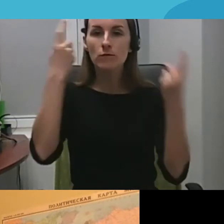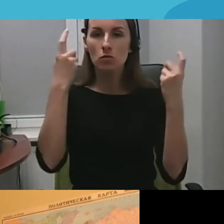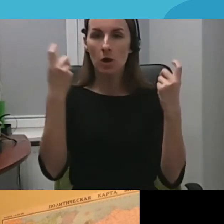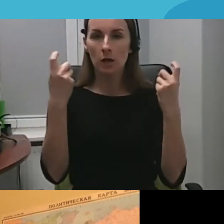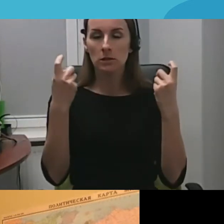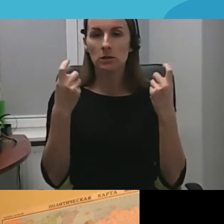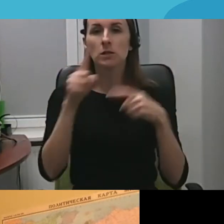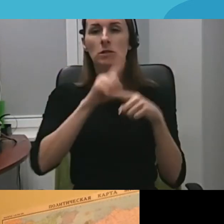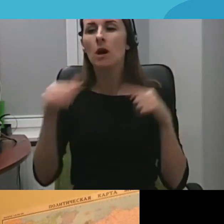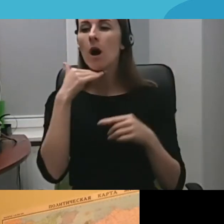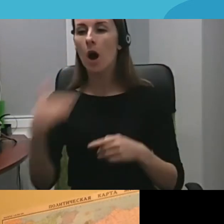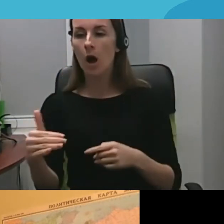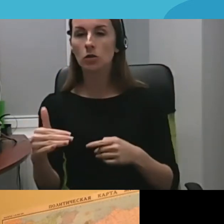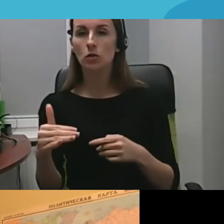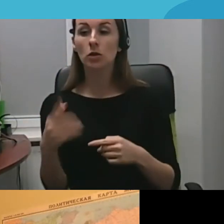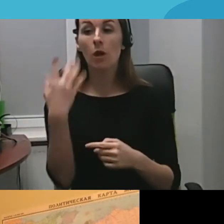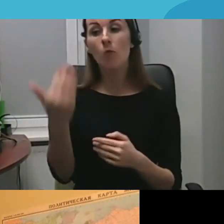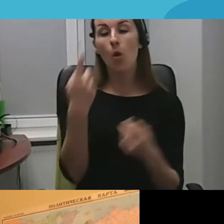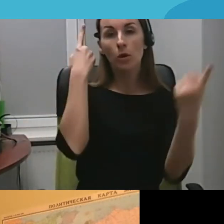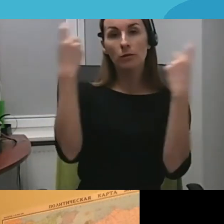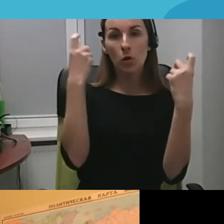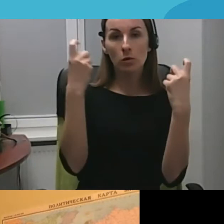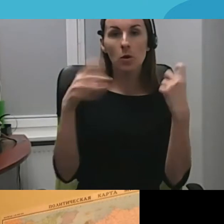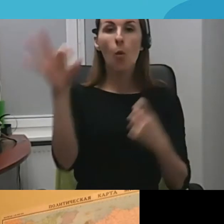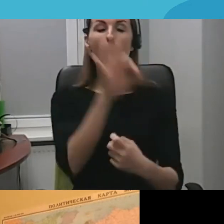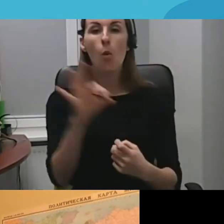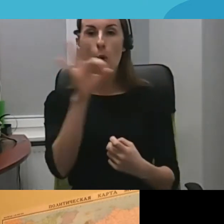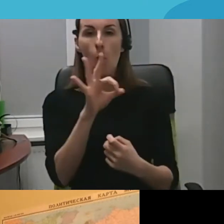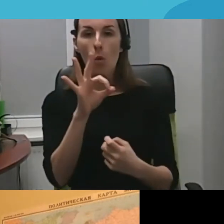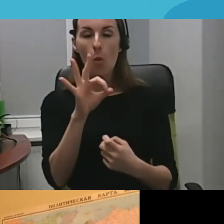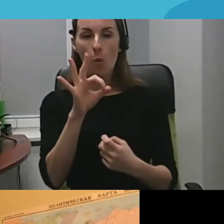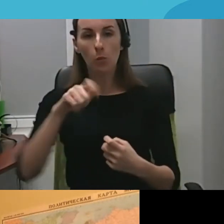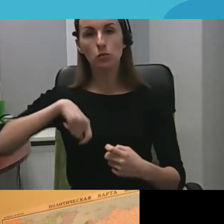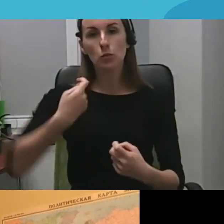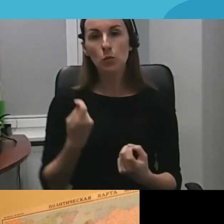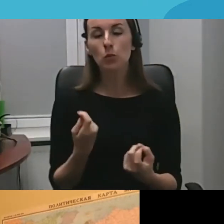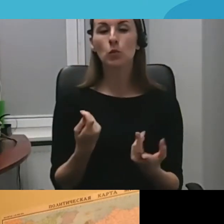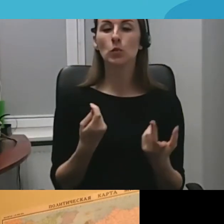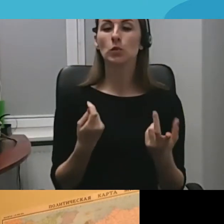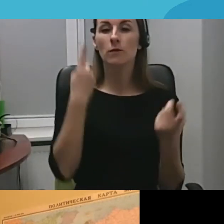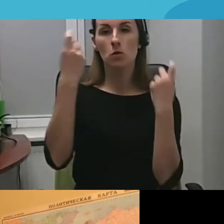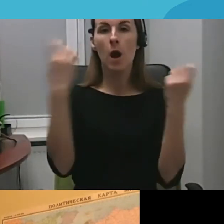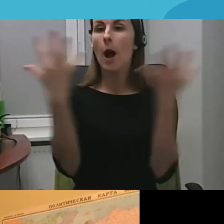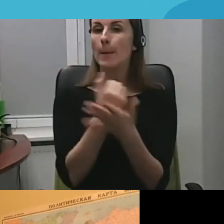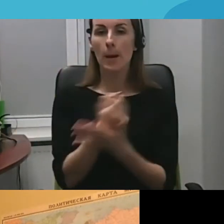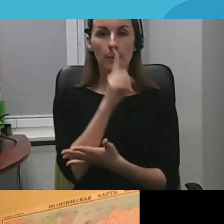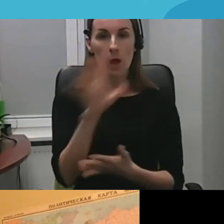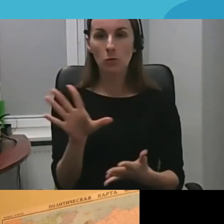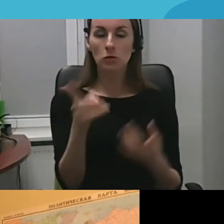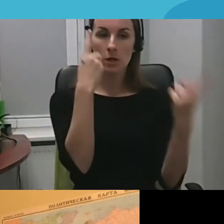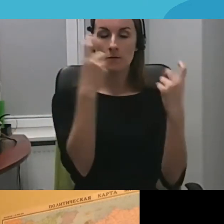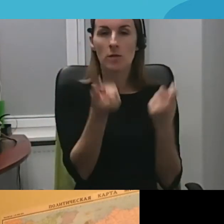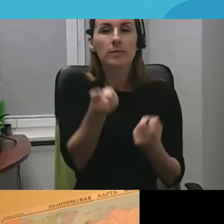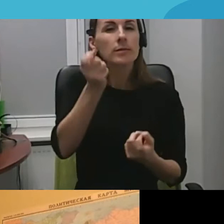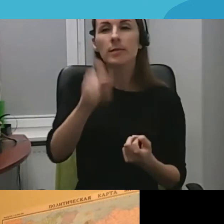this information about what happened to people today here, it will be never investigated at any stage. And it's for us,